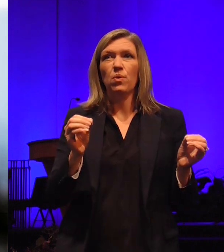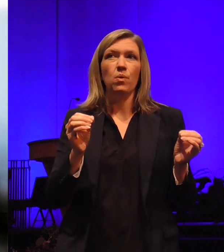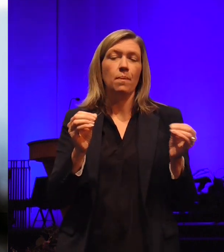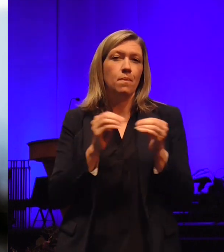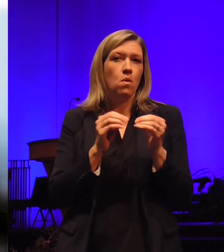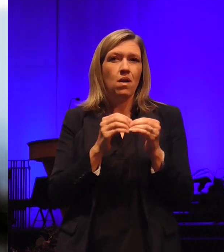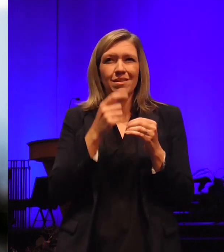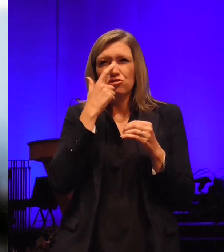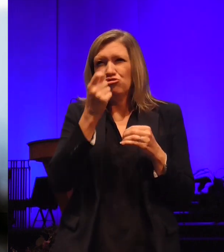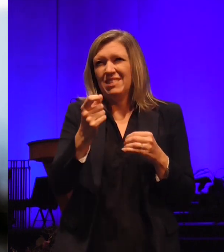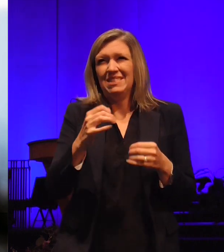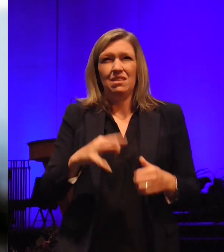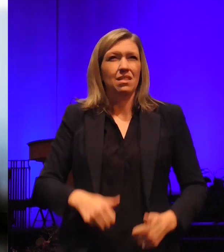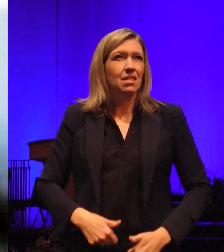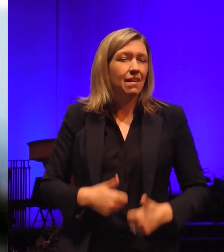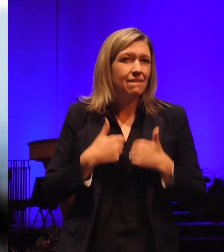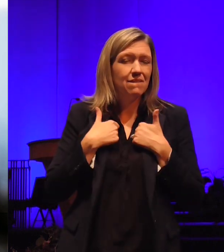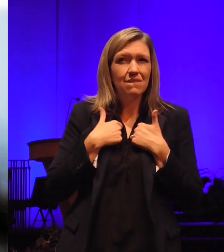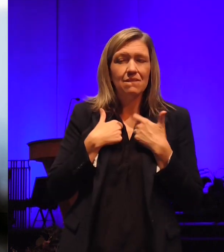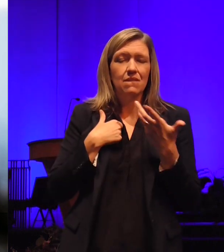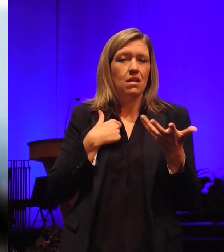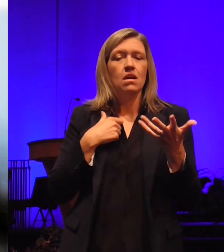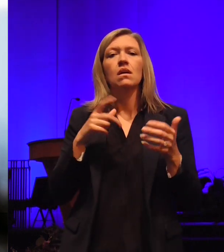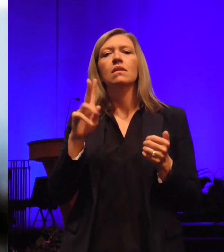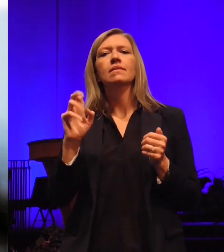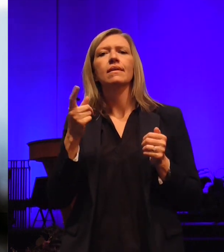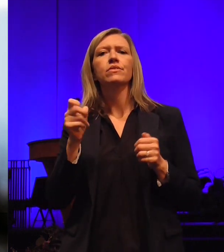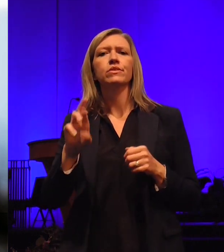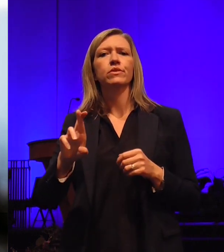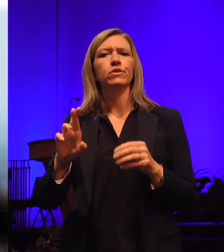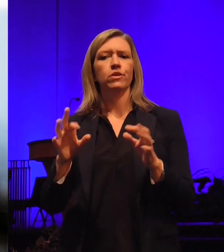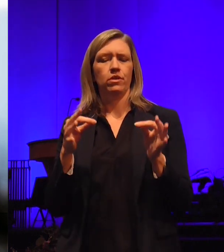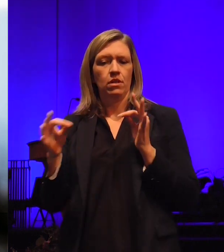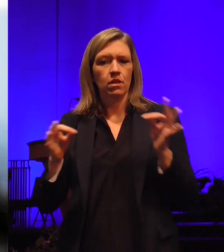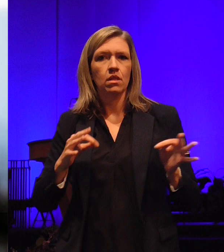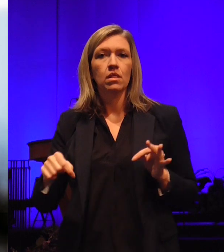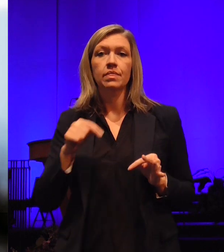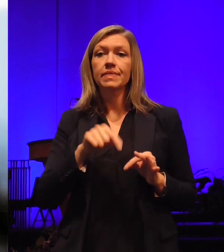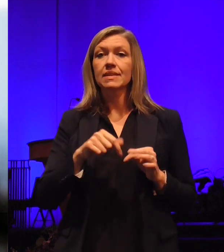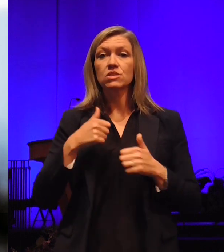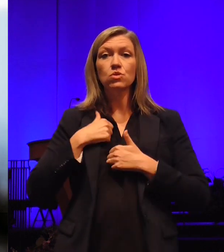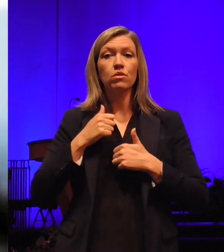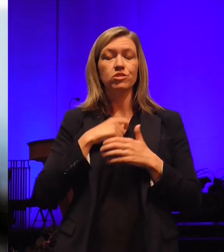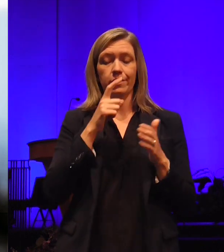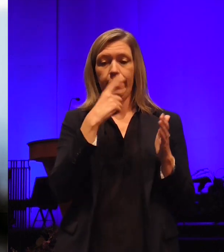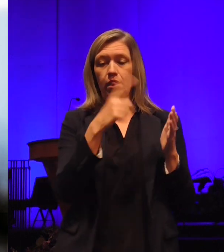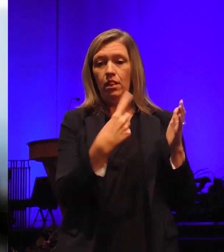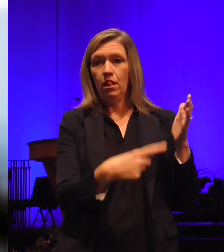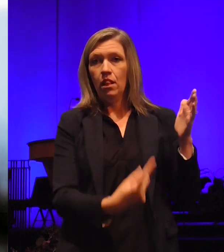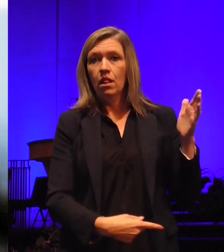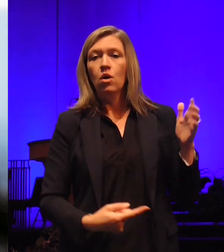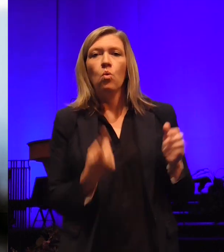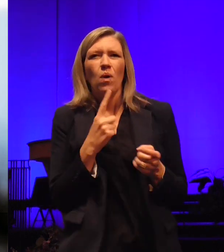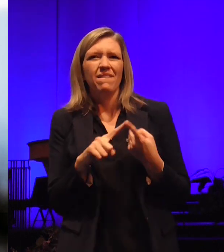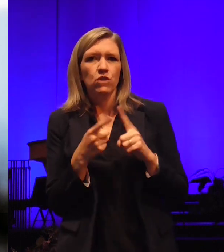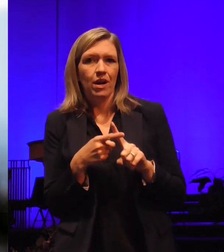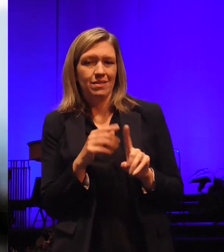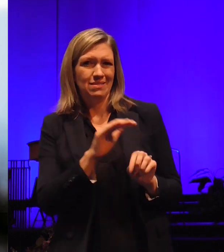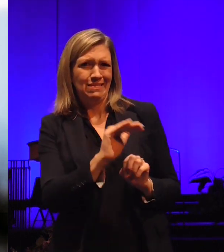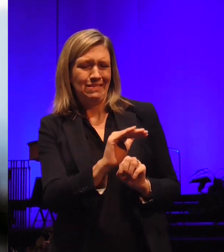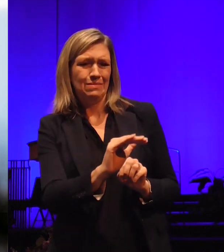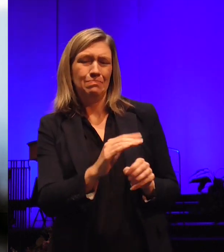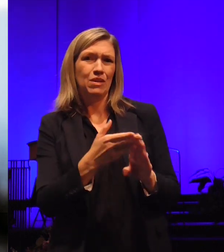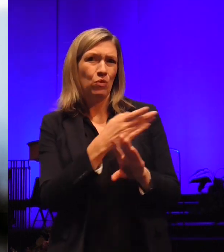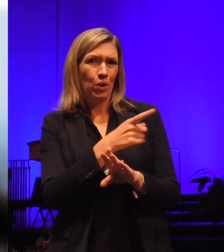for and as. And Keltner shares, as he was spiraling downward, a friend insisted that before Stacy blow his brains